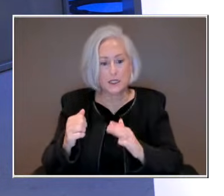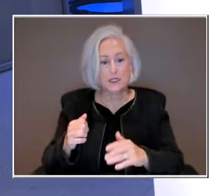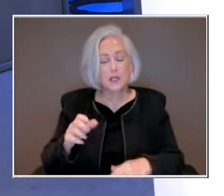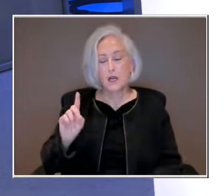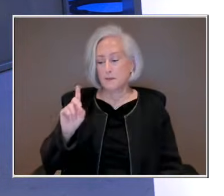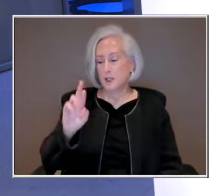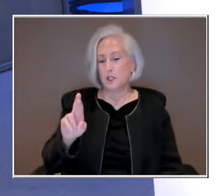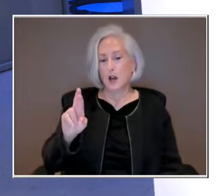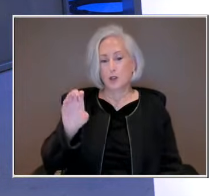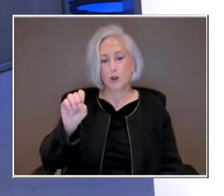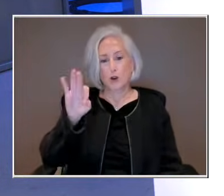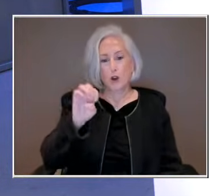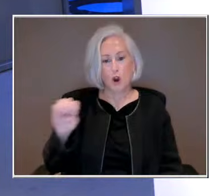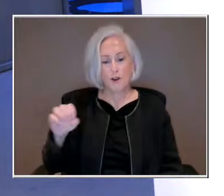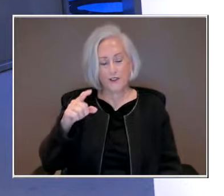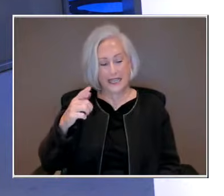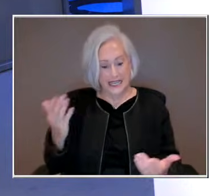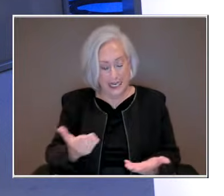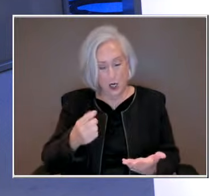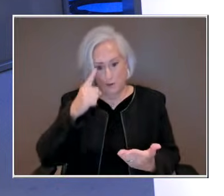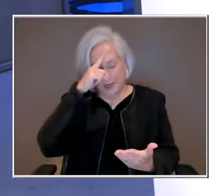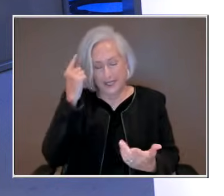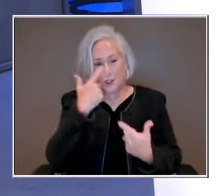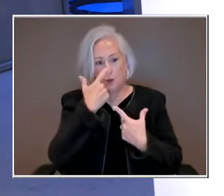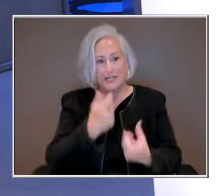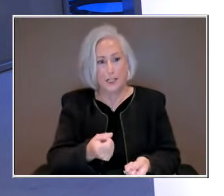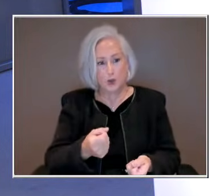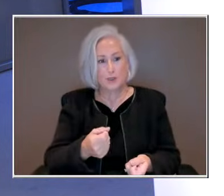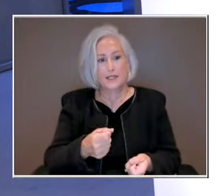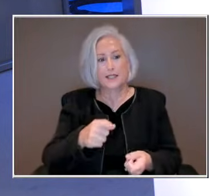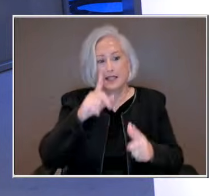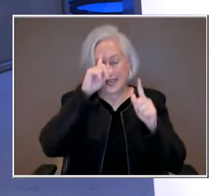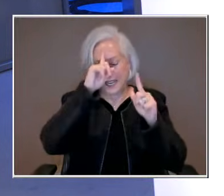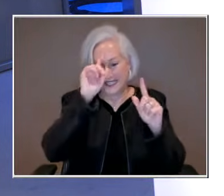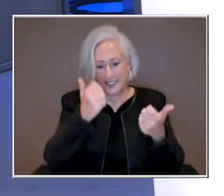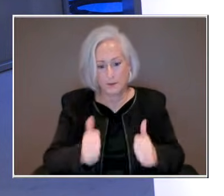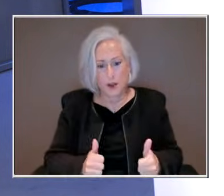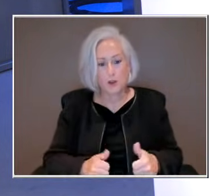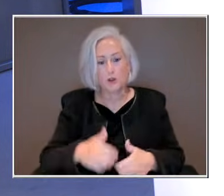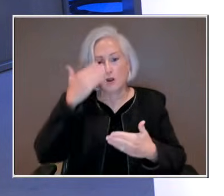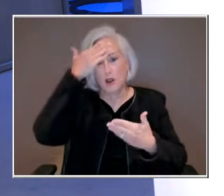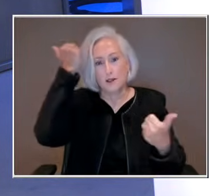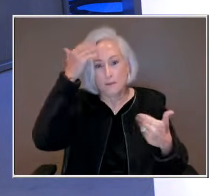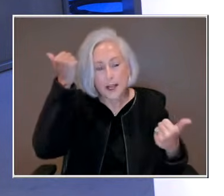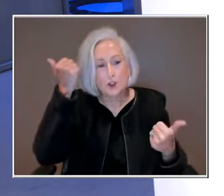health and dementia and Alzheimer's. In your patient population as a